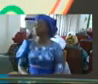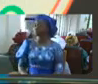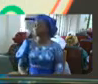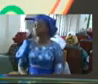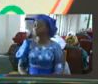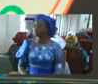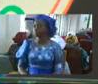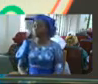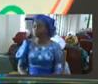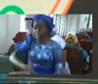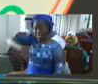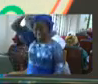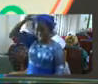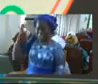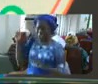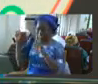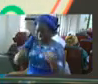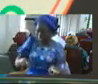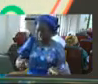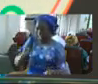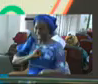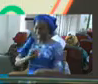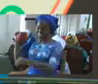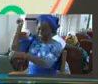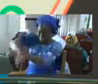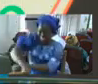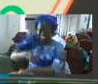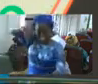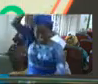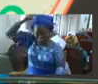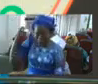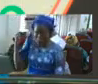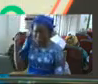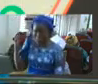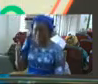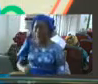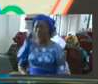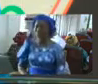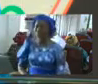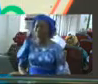The lion came. I defeated the lion. And he composed a poem.